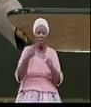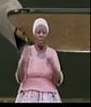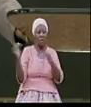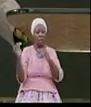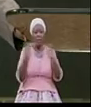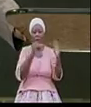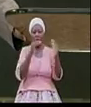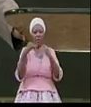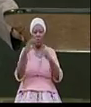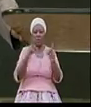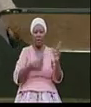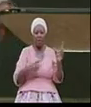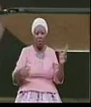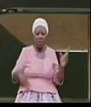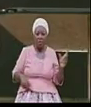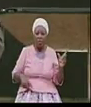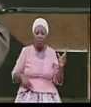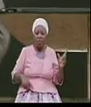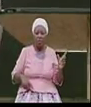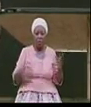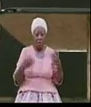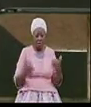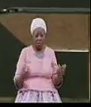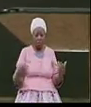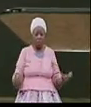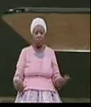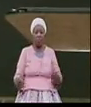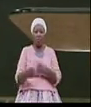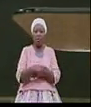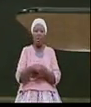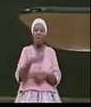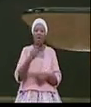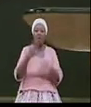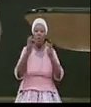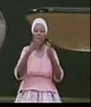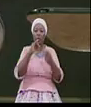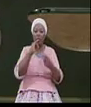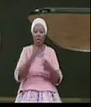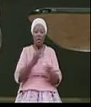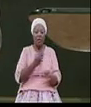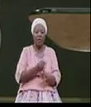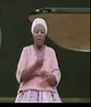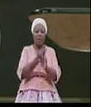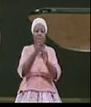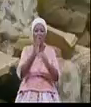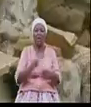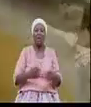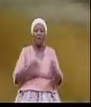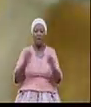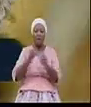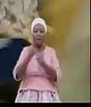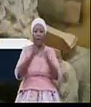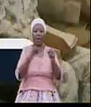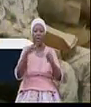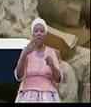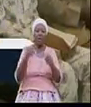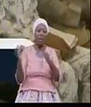battles of the Lord. Today we're talking about faithfully fighting